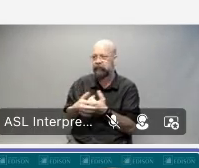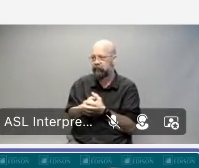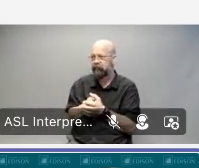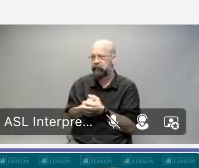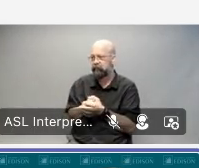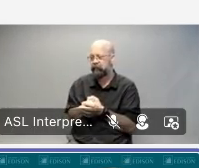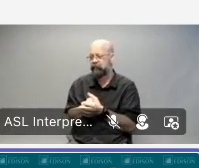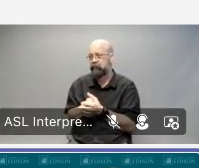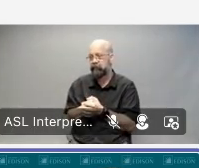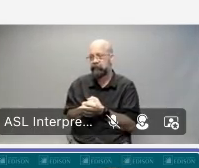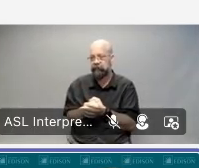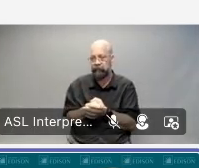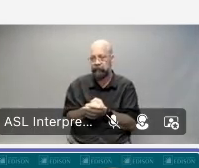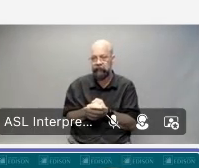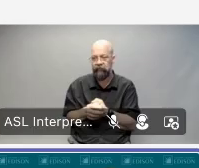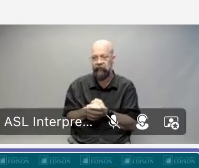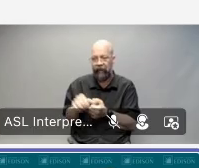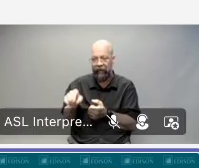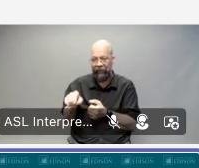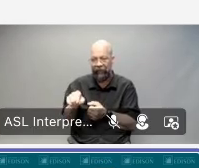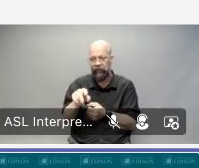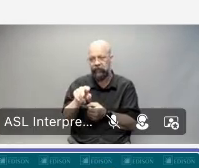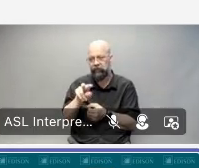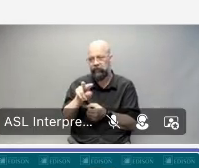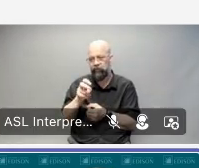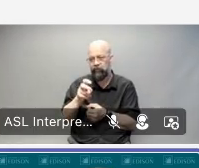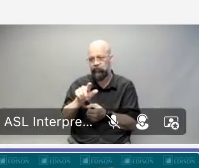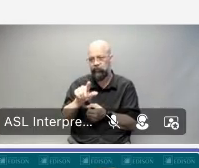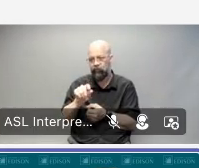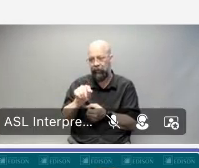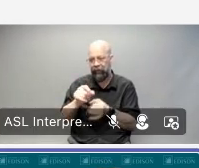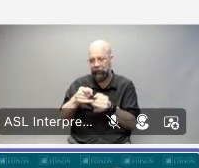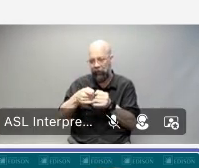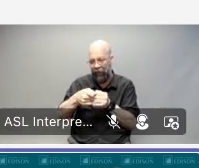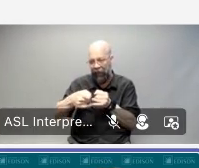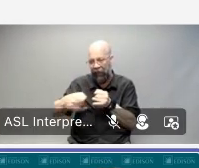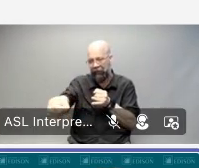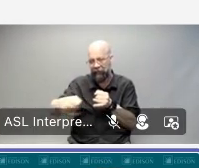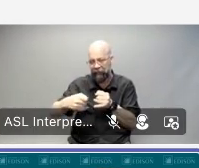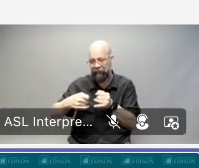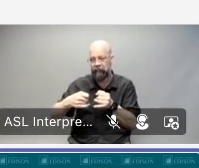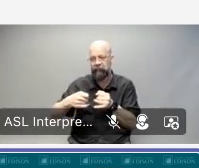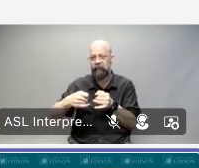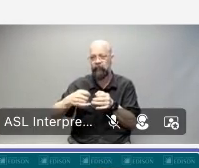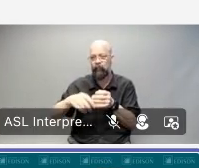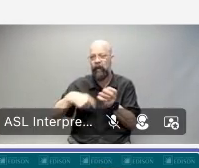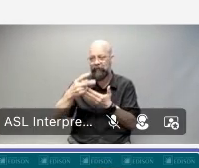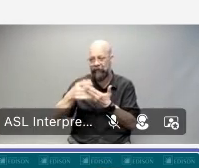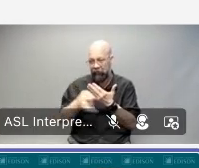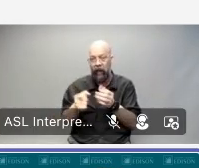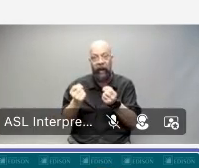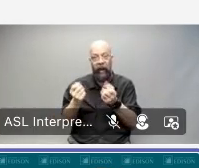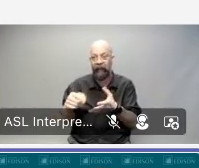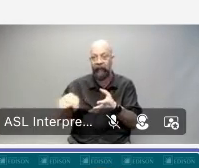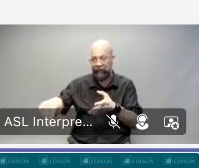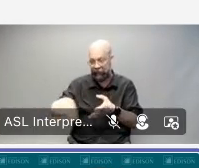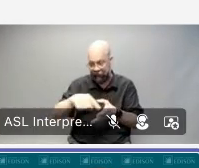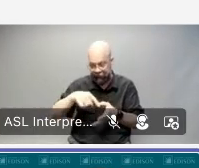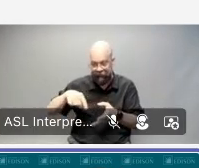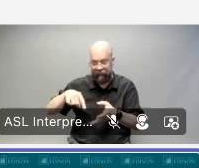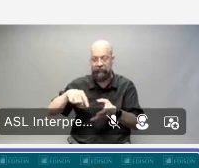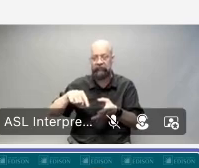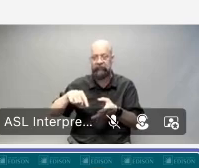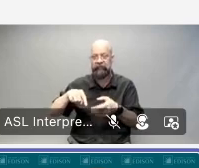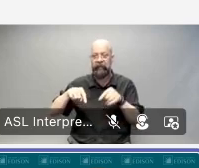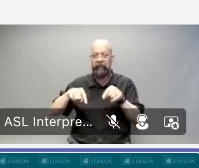a 10-mile double circuit 220 kV transmission line project. And like all transmission infrastructure,